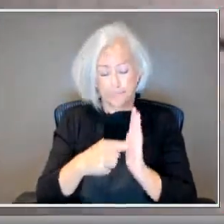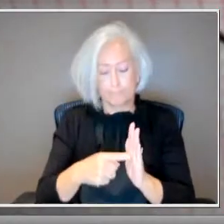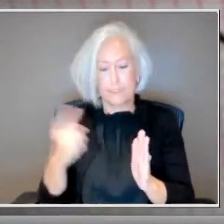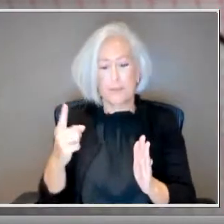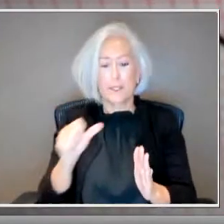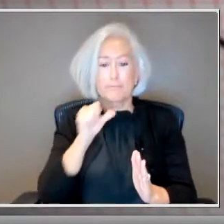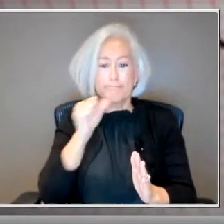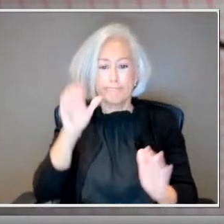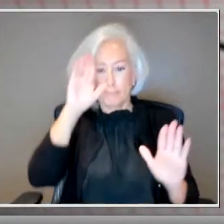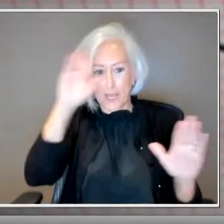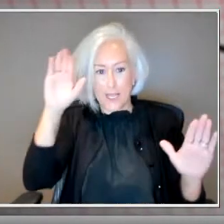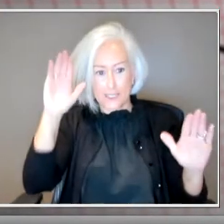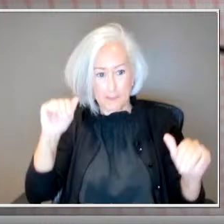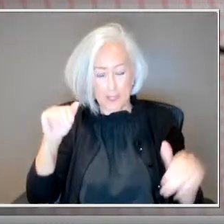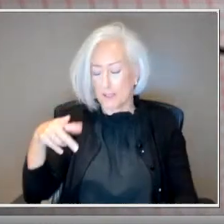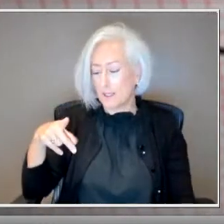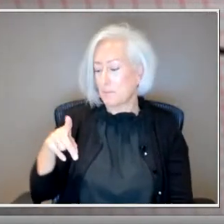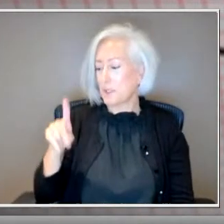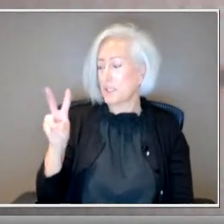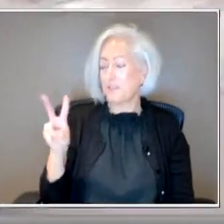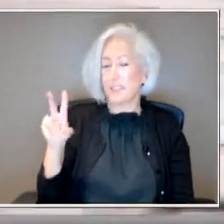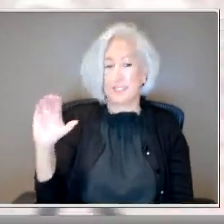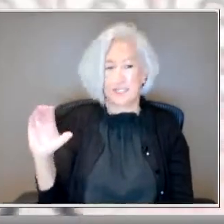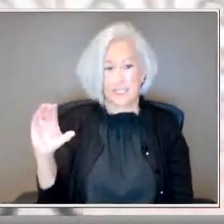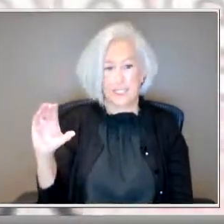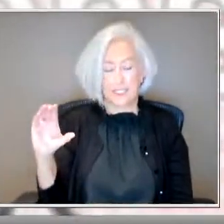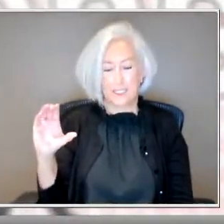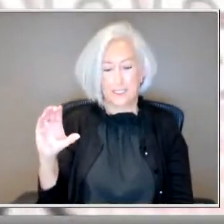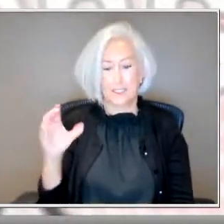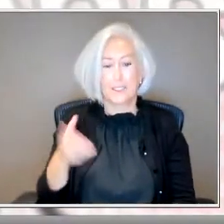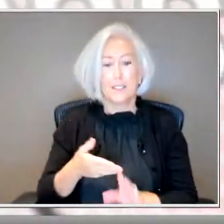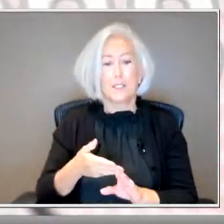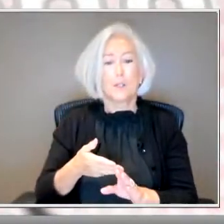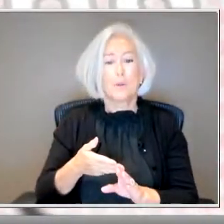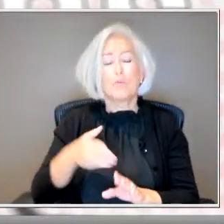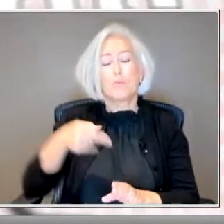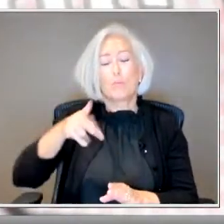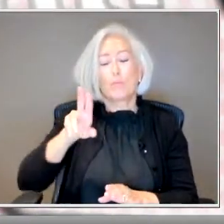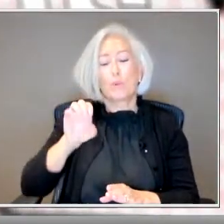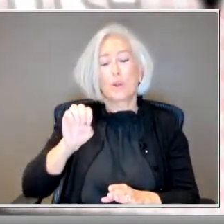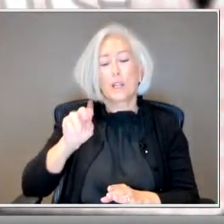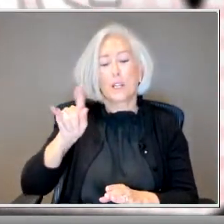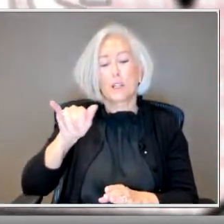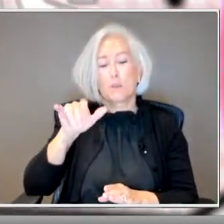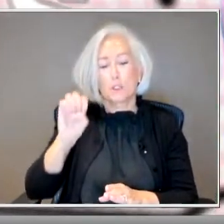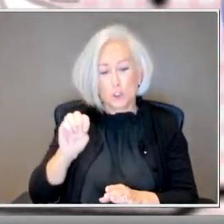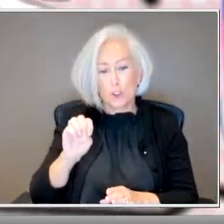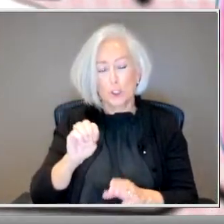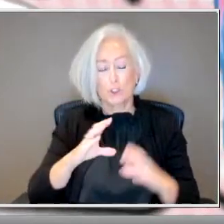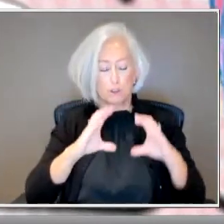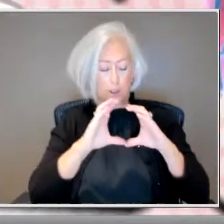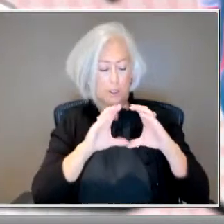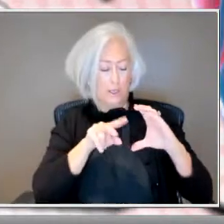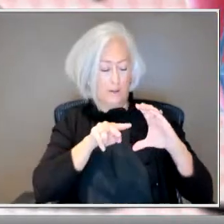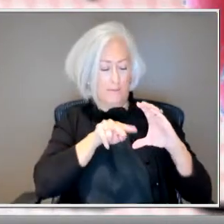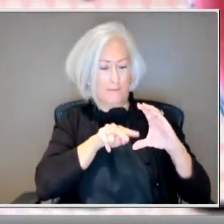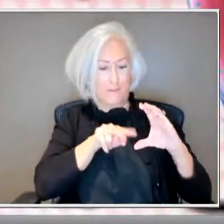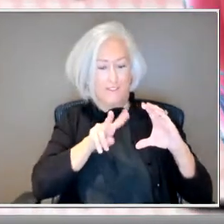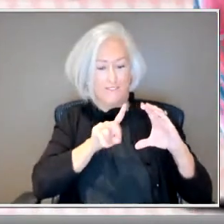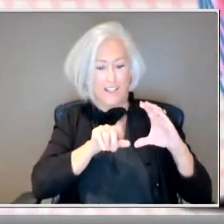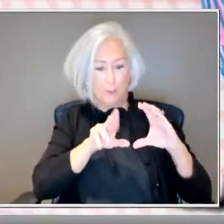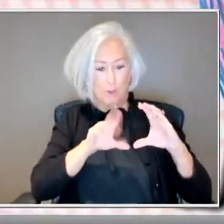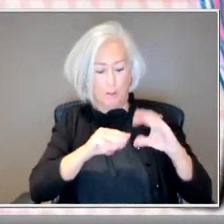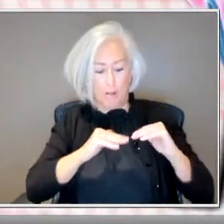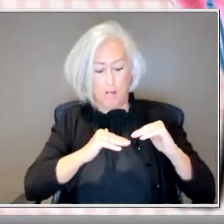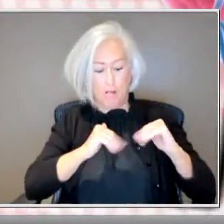PVCs, premature ventricular contractions. Extra heartbeats were disrupting her heart's regular rhythm, and her heart was working